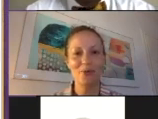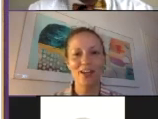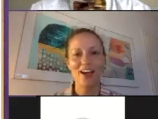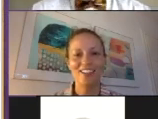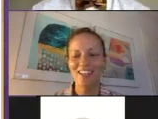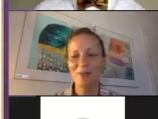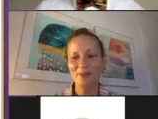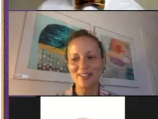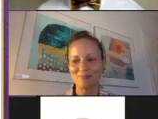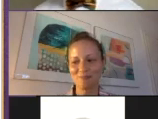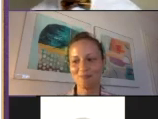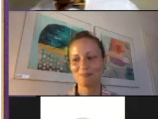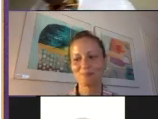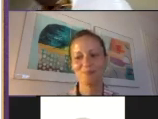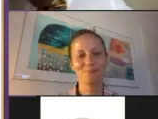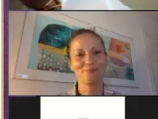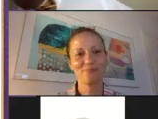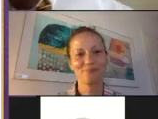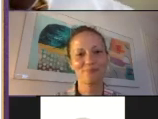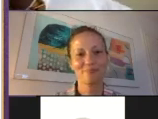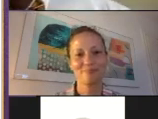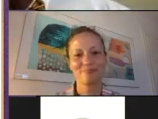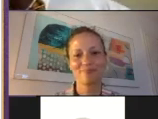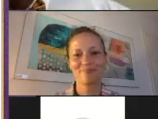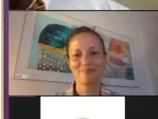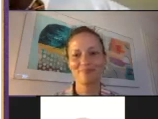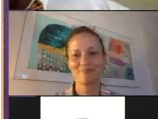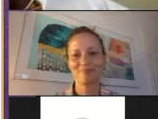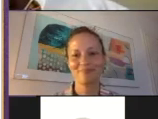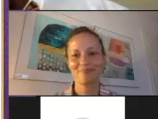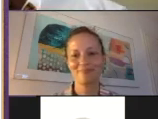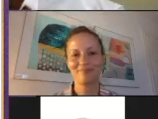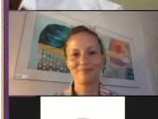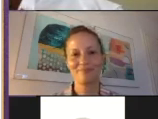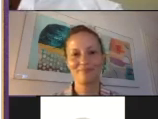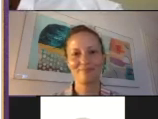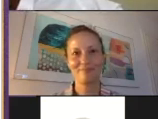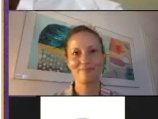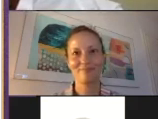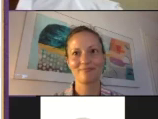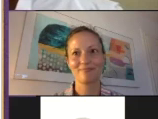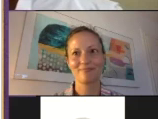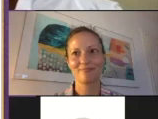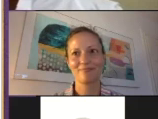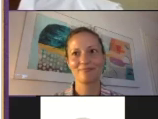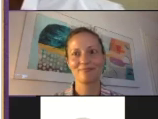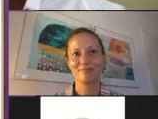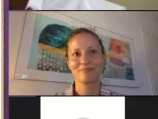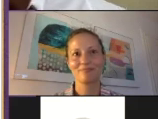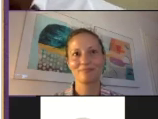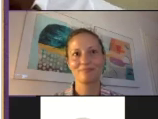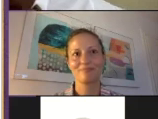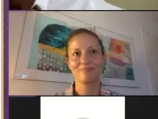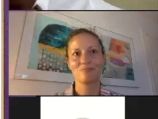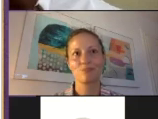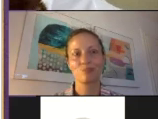organization. So take it away, Will. So for those who aren't familiar with it, the Stomp Troopers are a group of young people